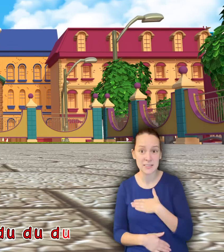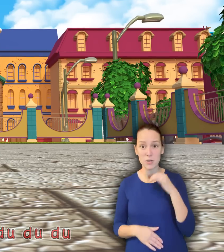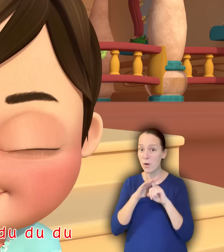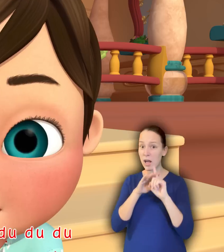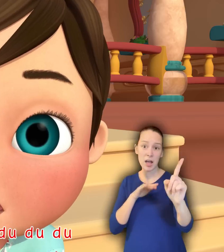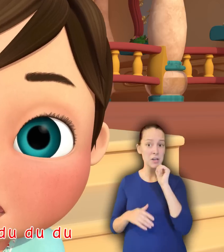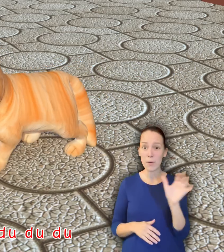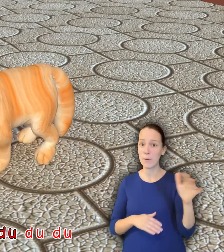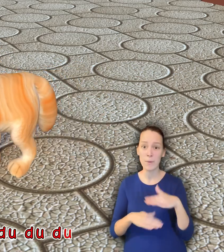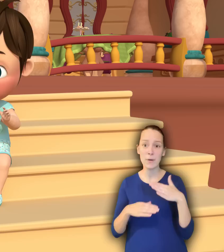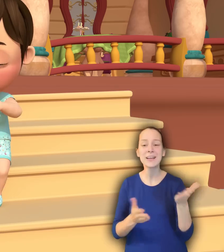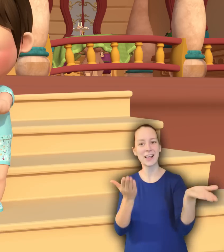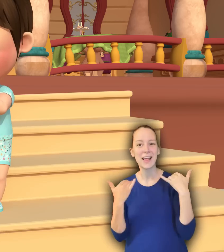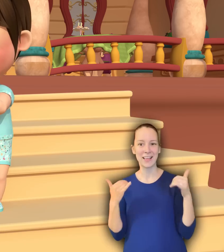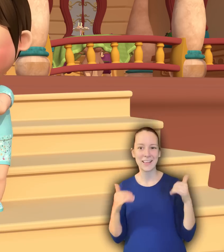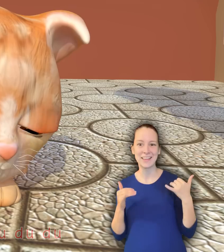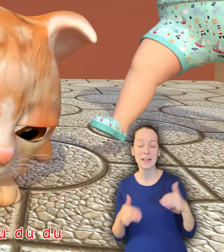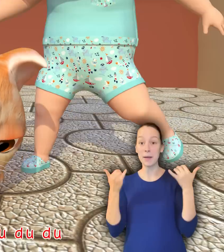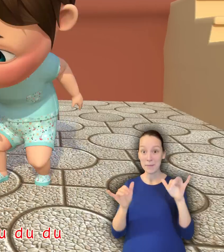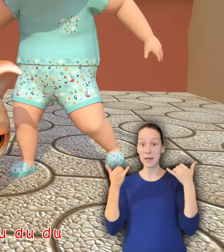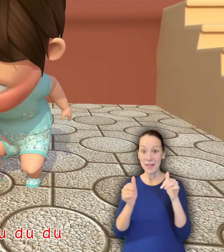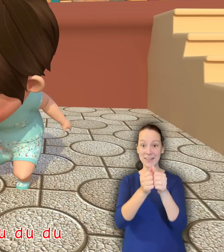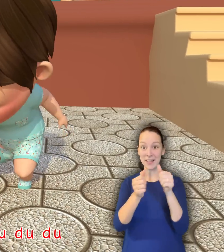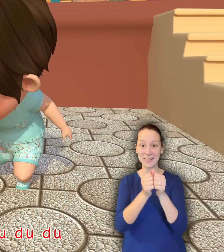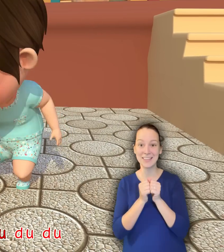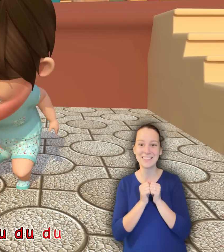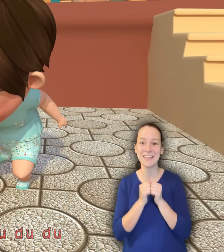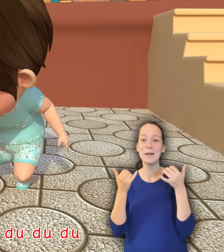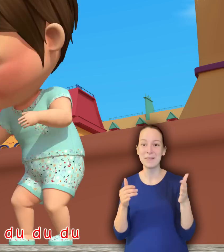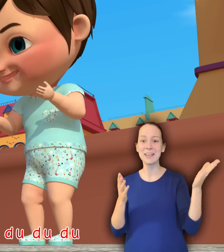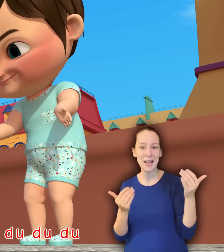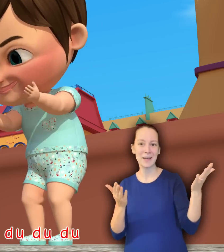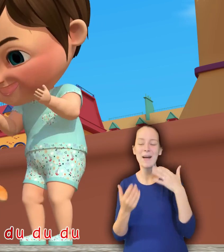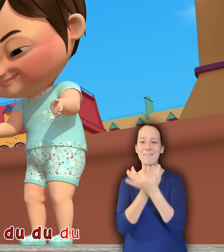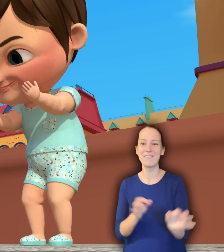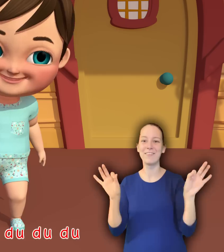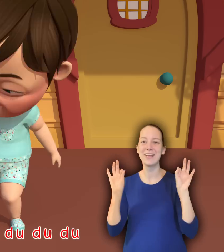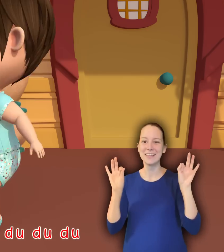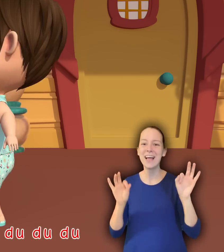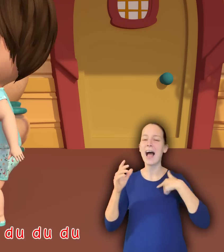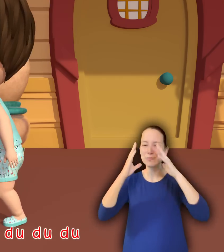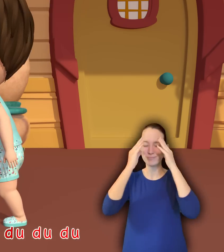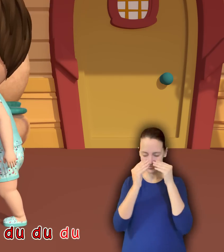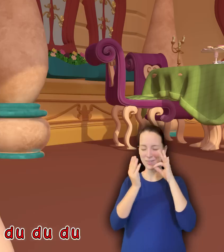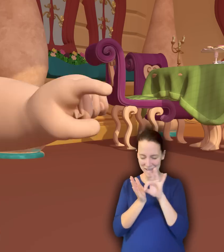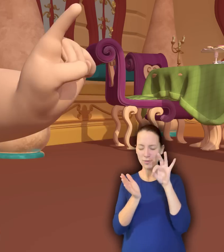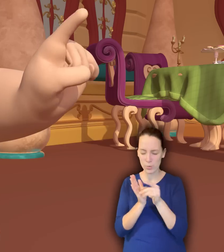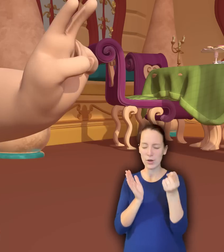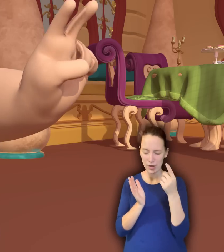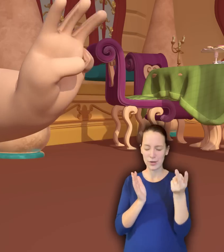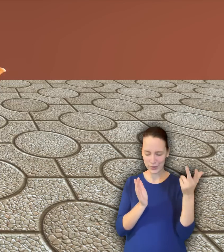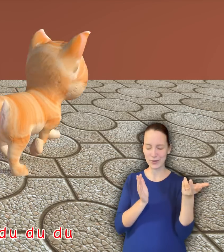won't you stay don't run away come and play play with me for while I'm free I'll close my